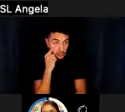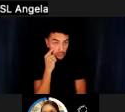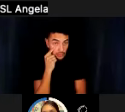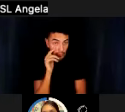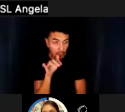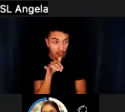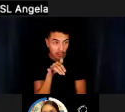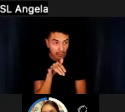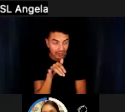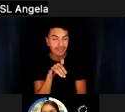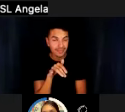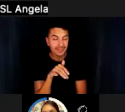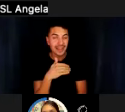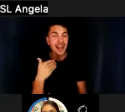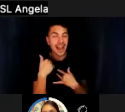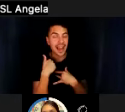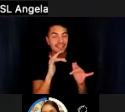even help inform,